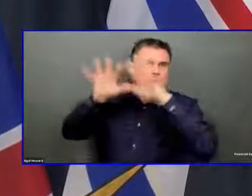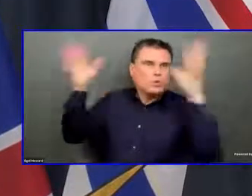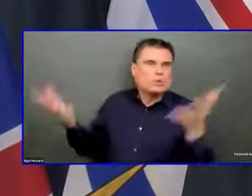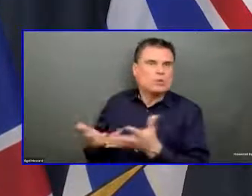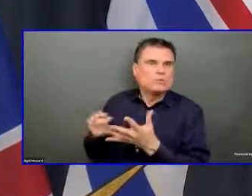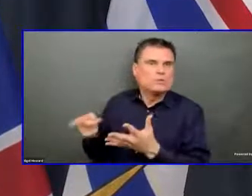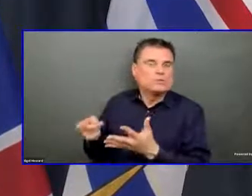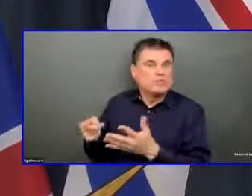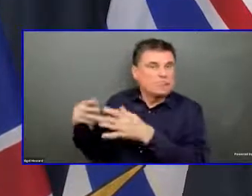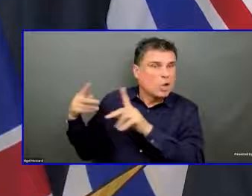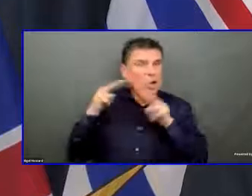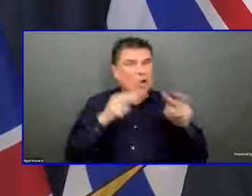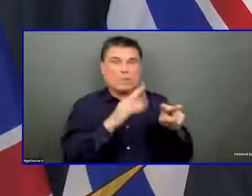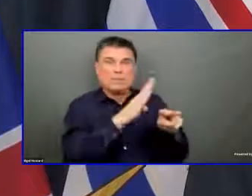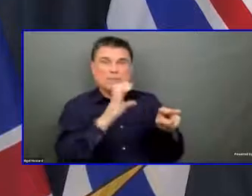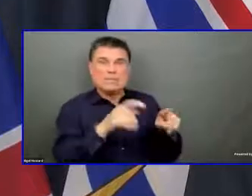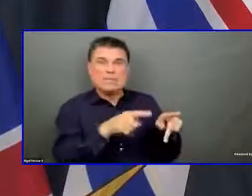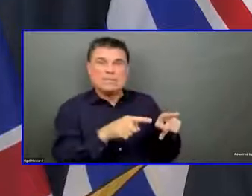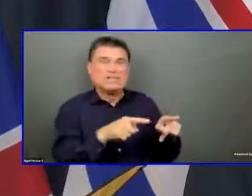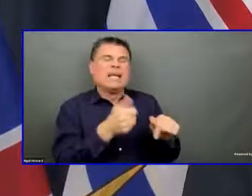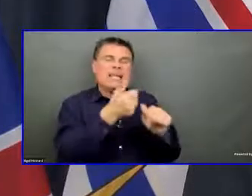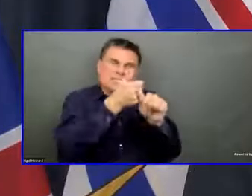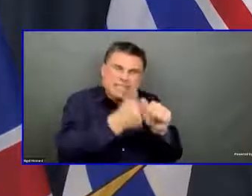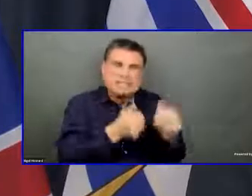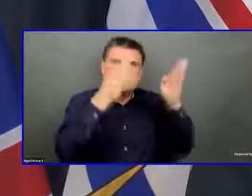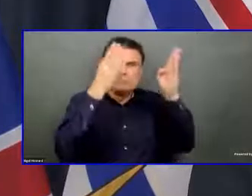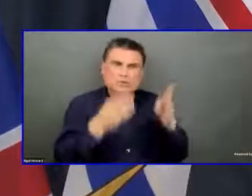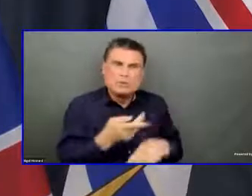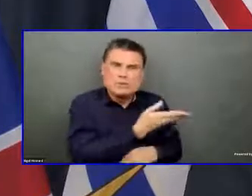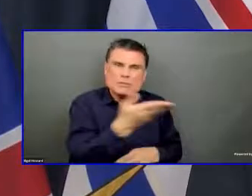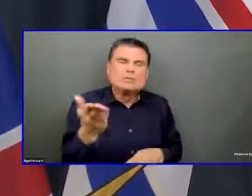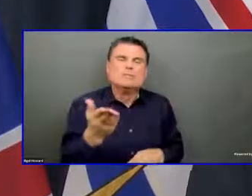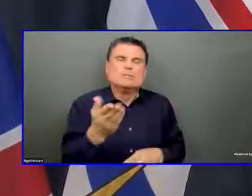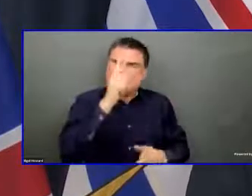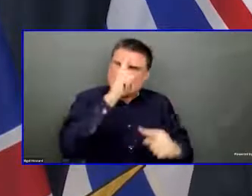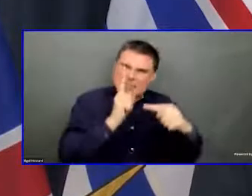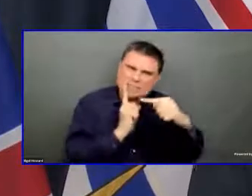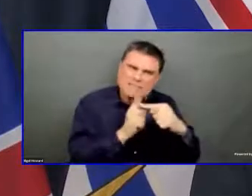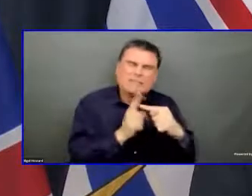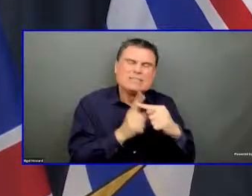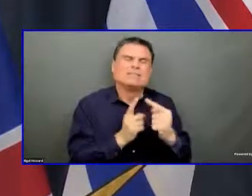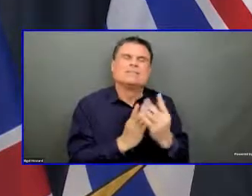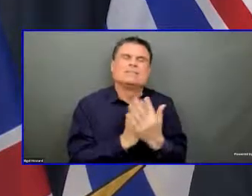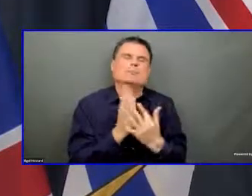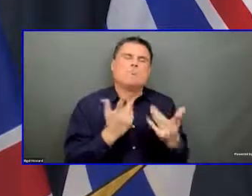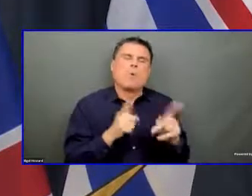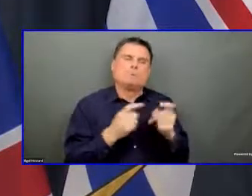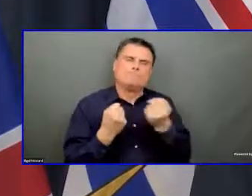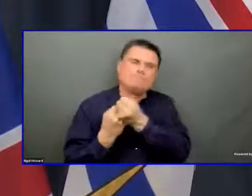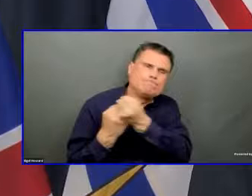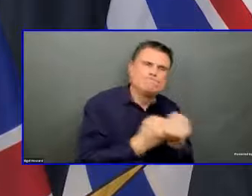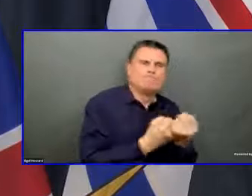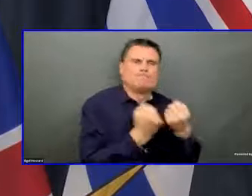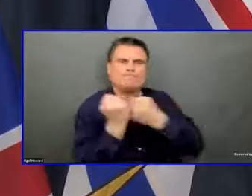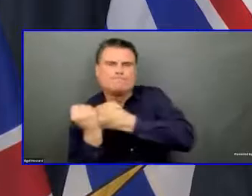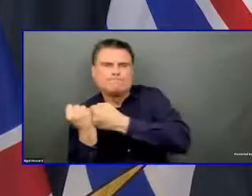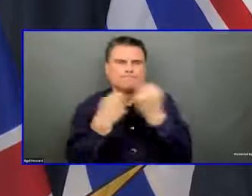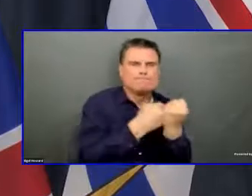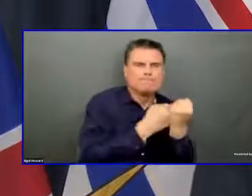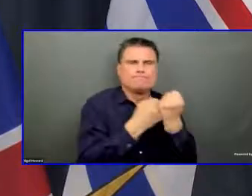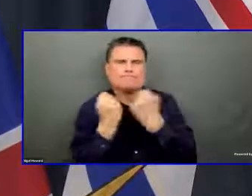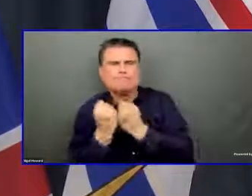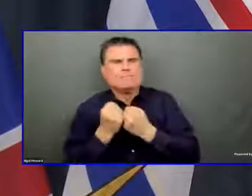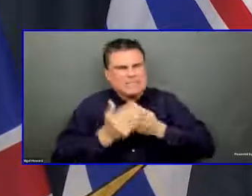that it has made for people. I, for one, am extraordinarily grateful to everyone watching and everyone else in our